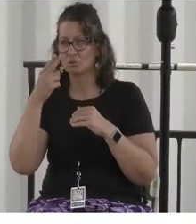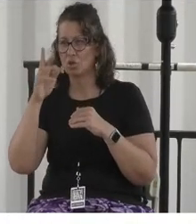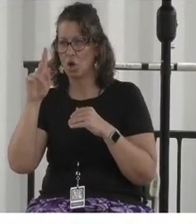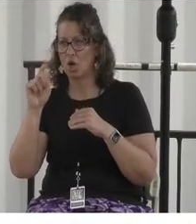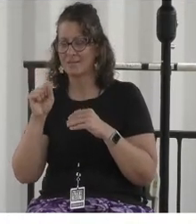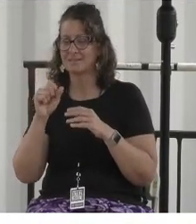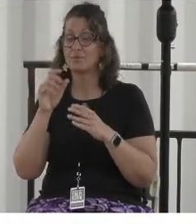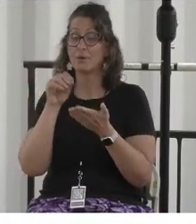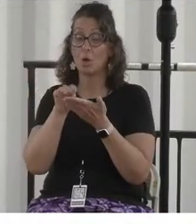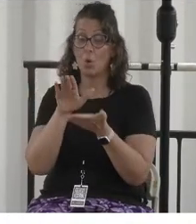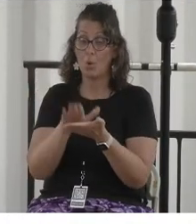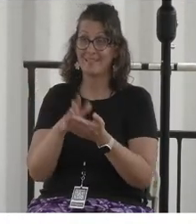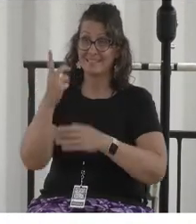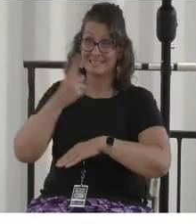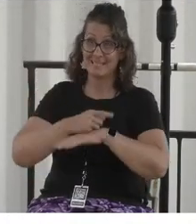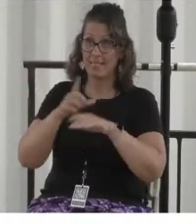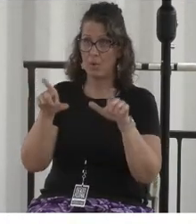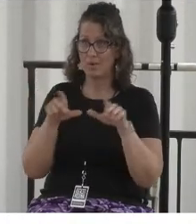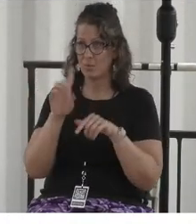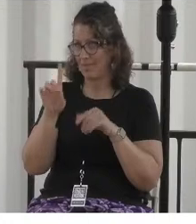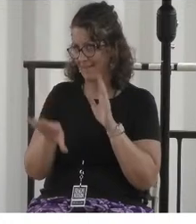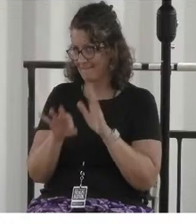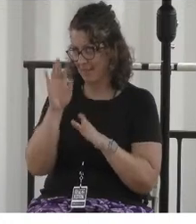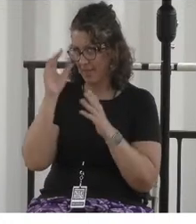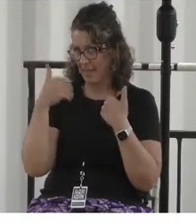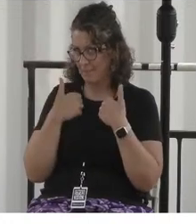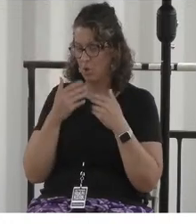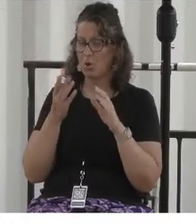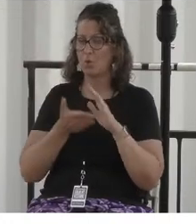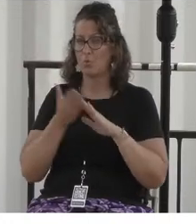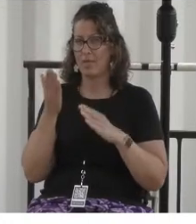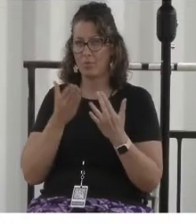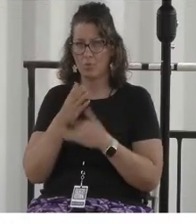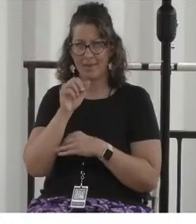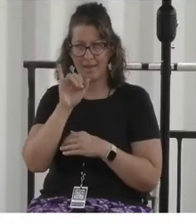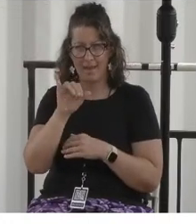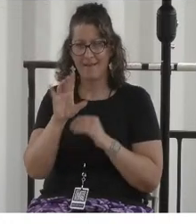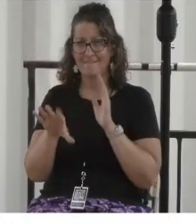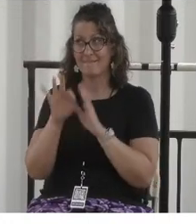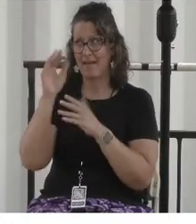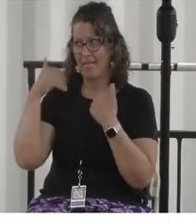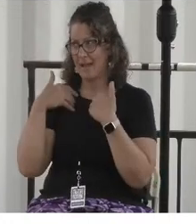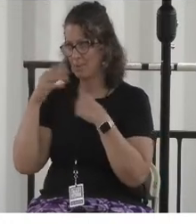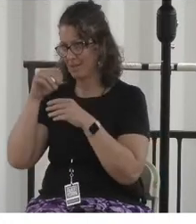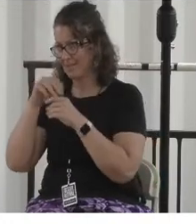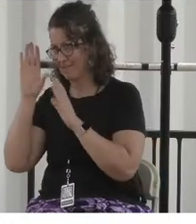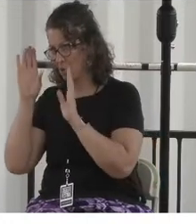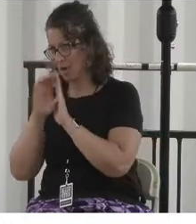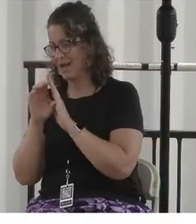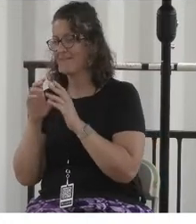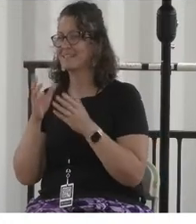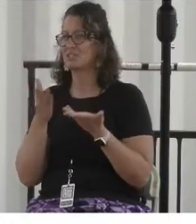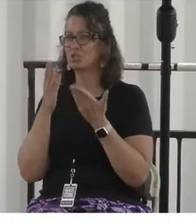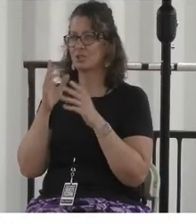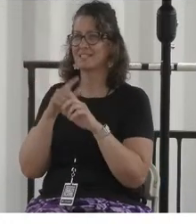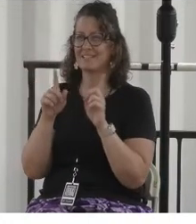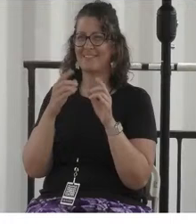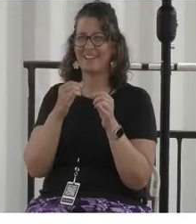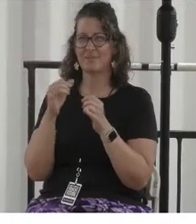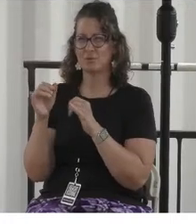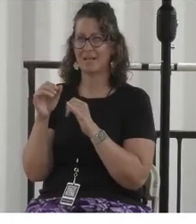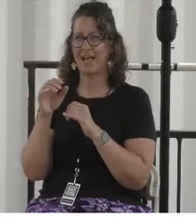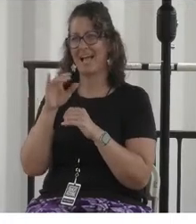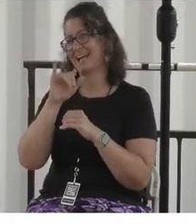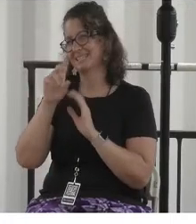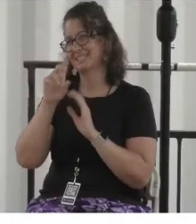it through the AI, which will then find each animal in the photograph, and try to suggest different individual IDs, much like you can think of the